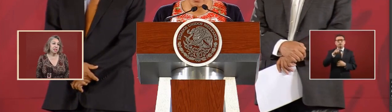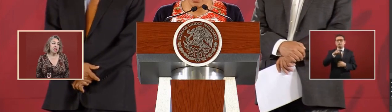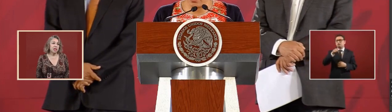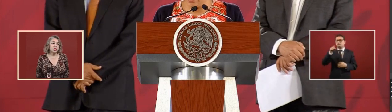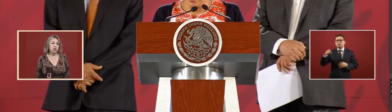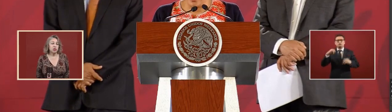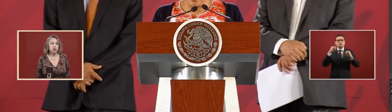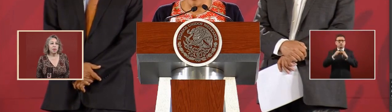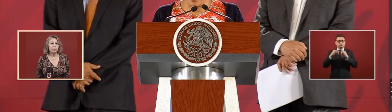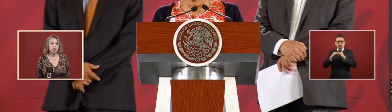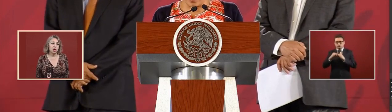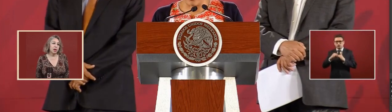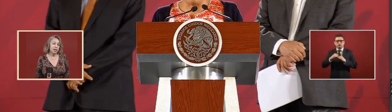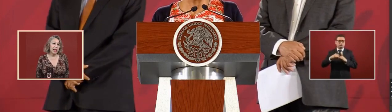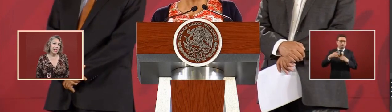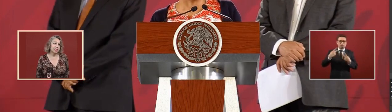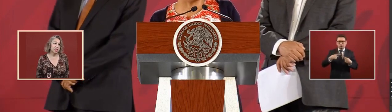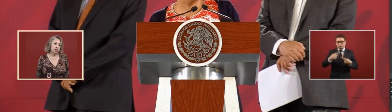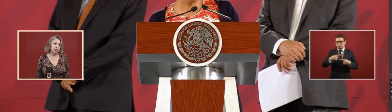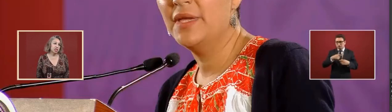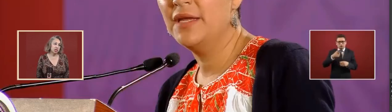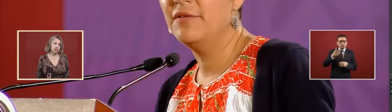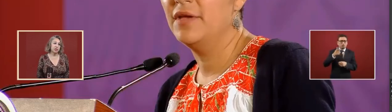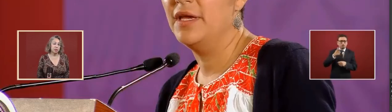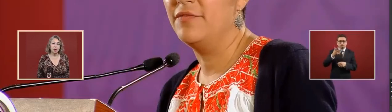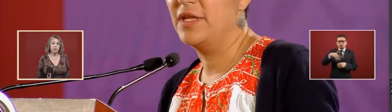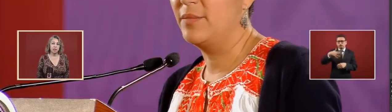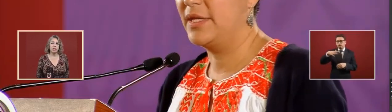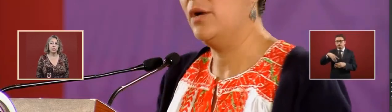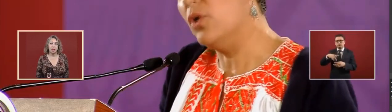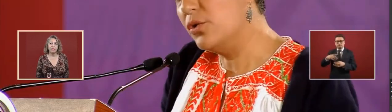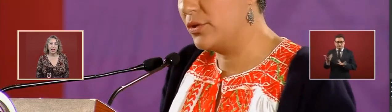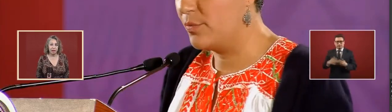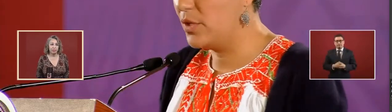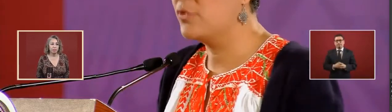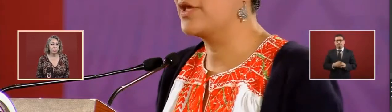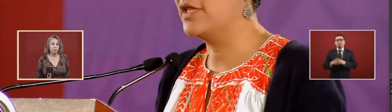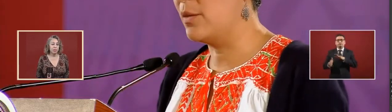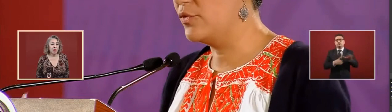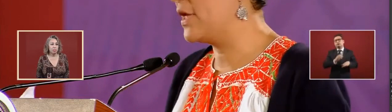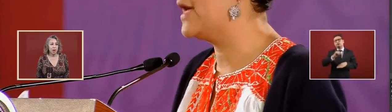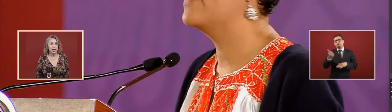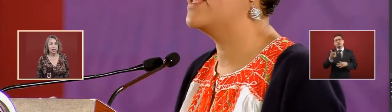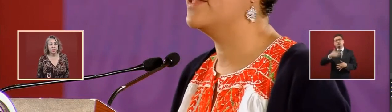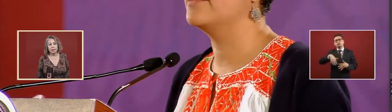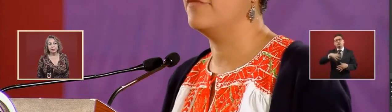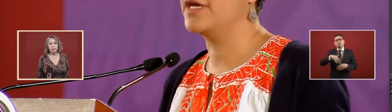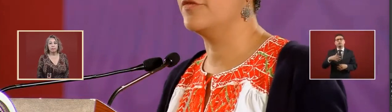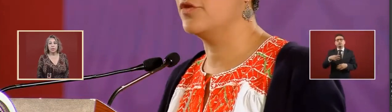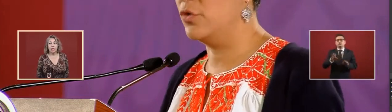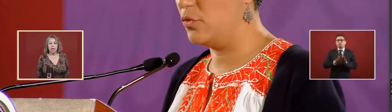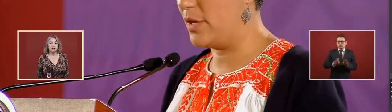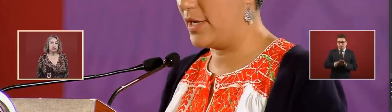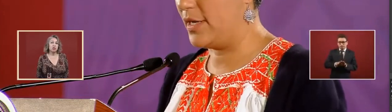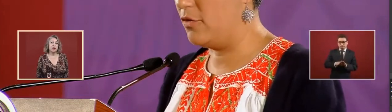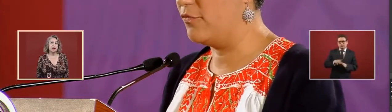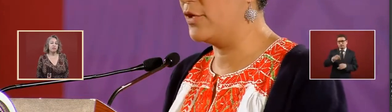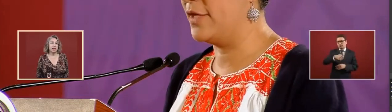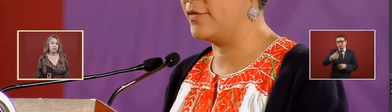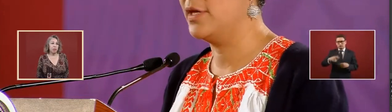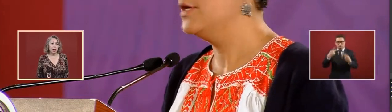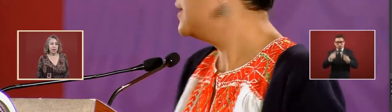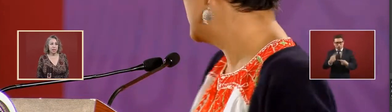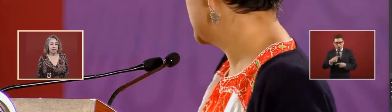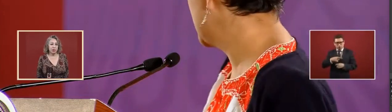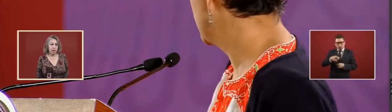agreements to be able to go on the lands and search for the people that they believe have bodies. And also to identify